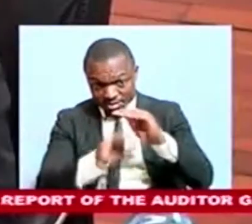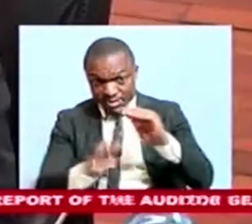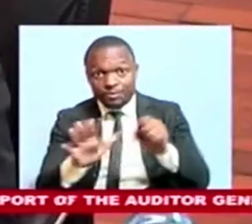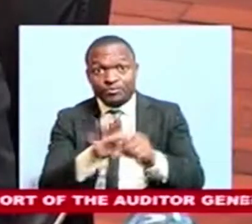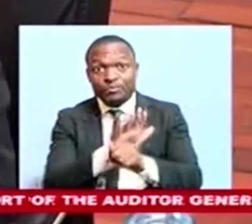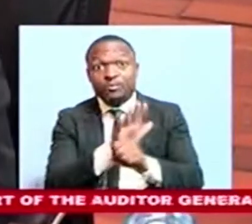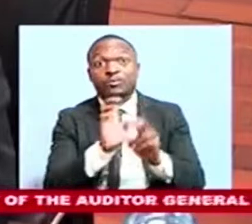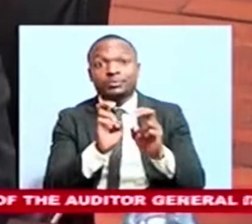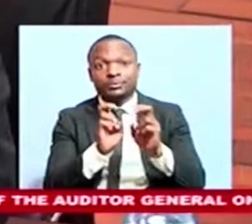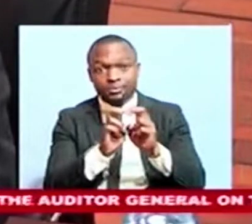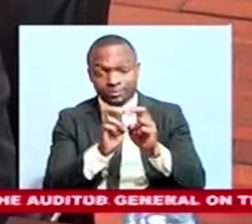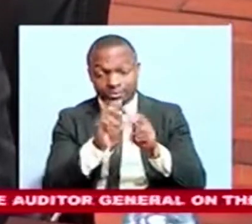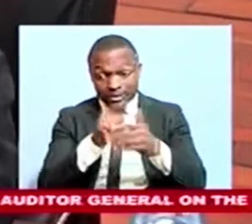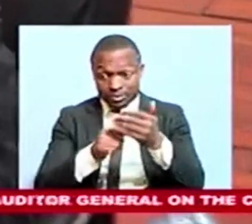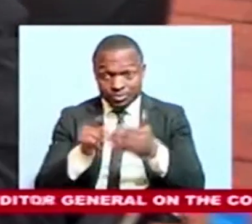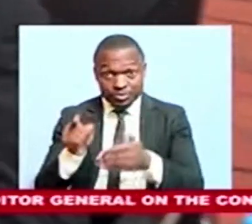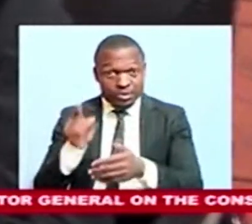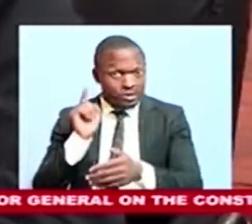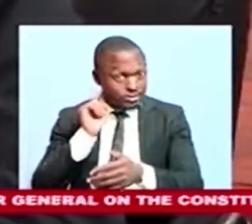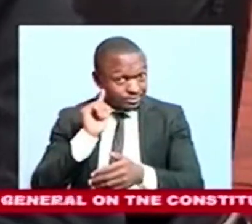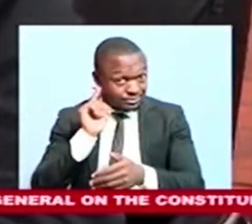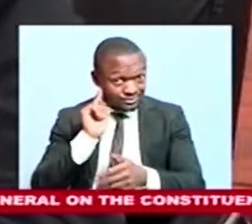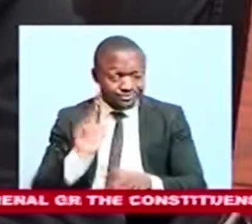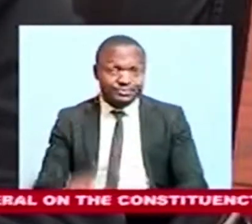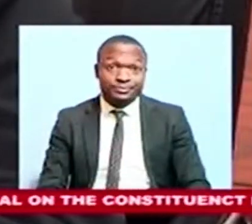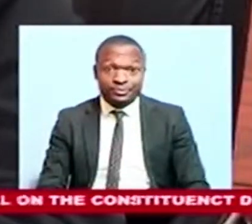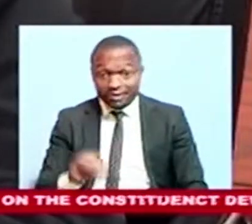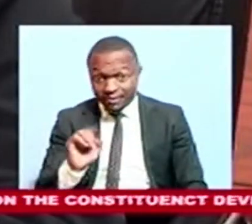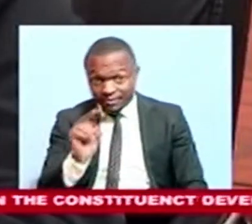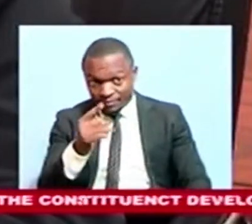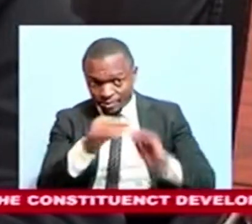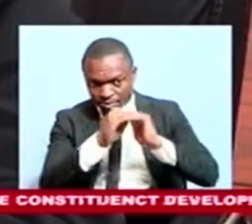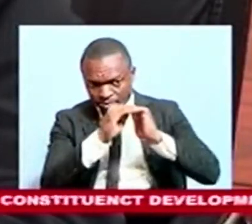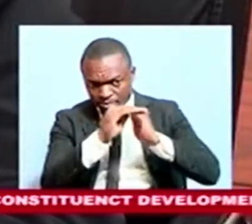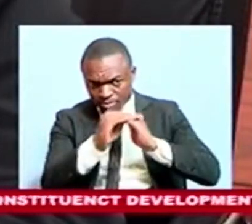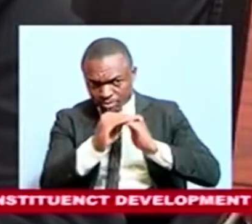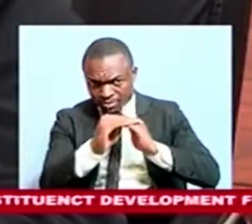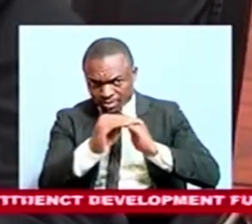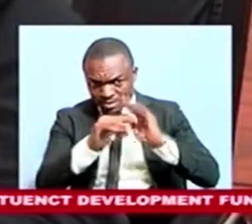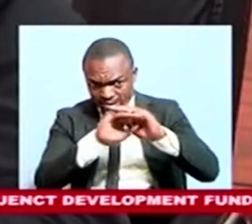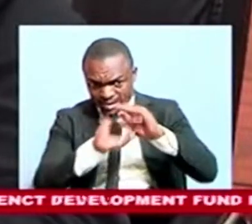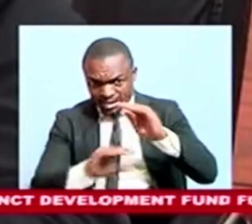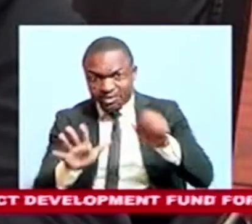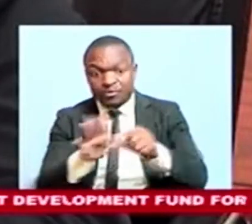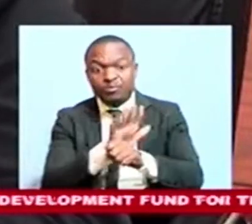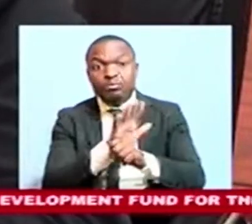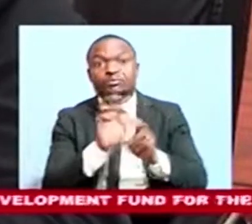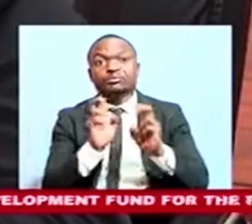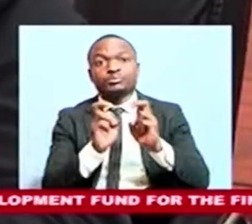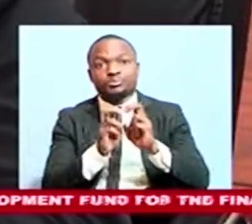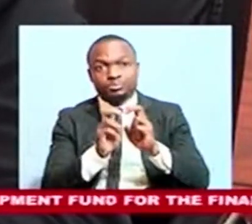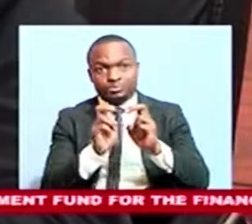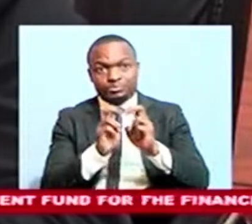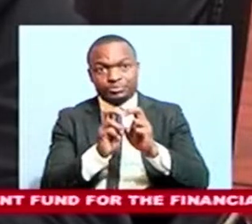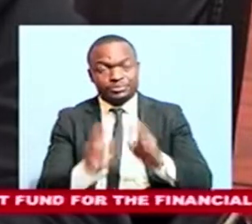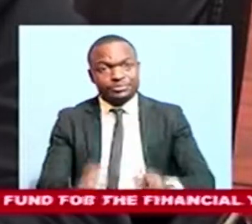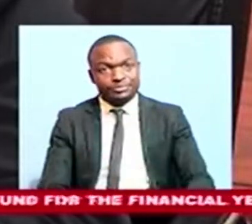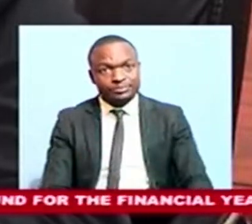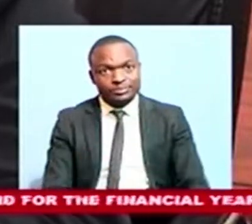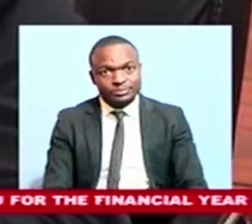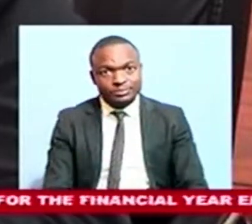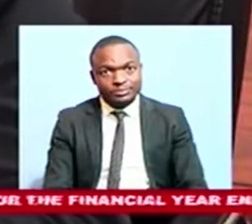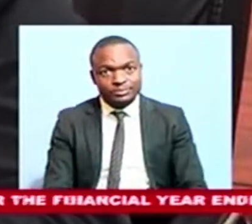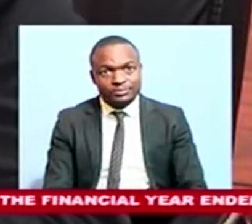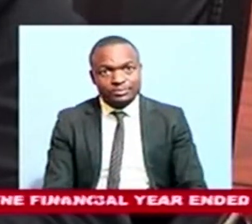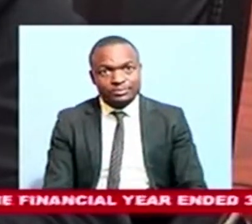That's what I got. The first phase was under full contract, and